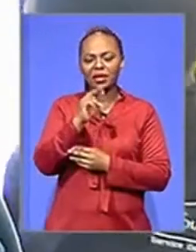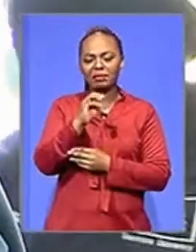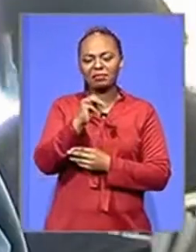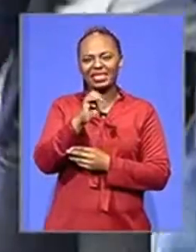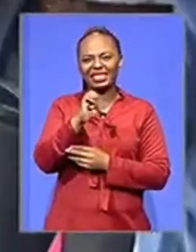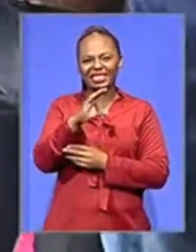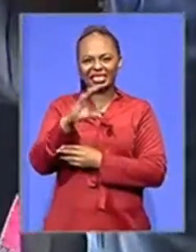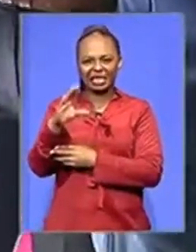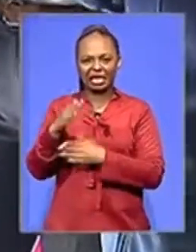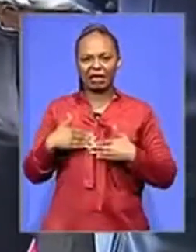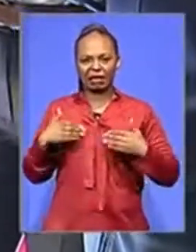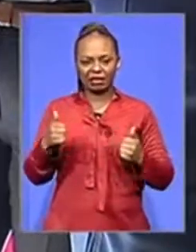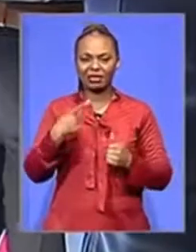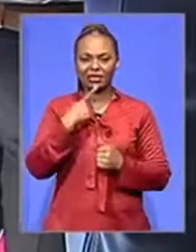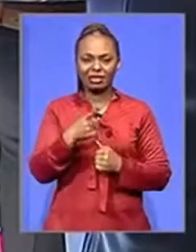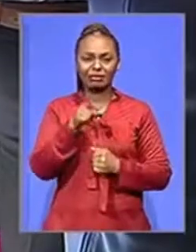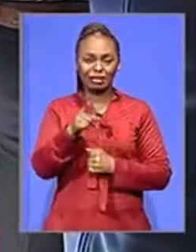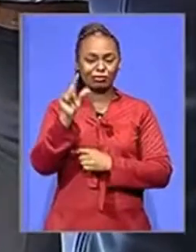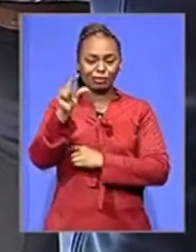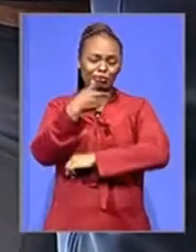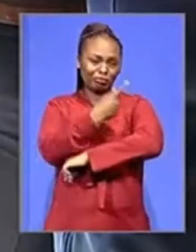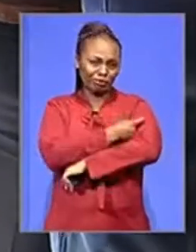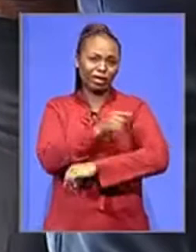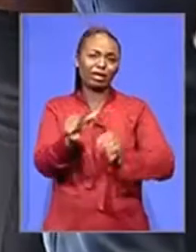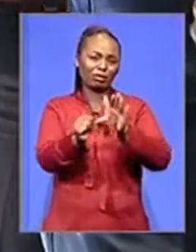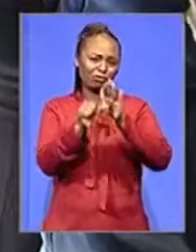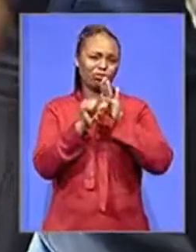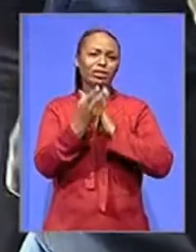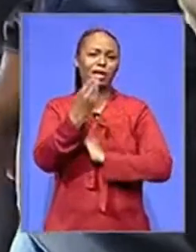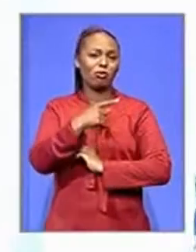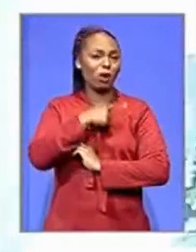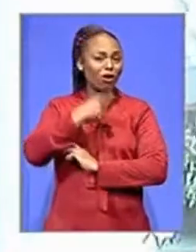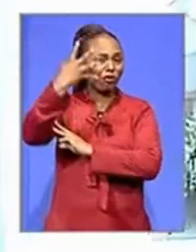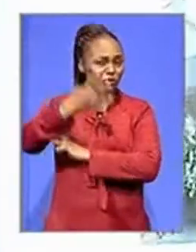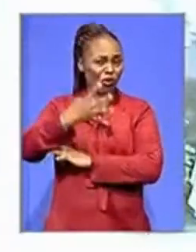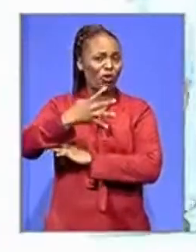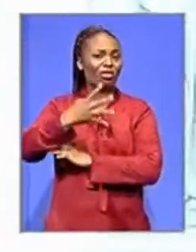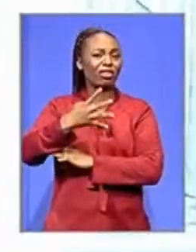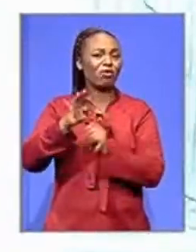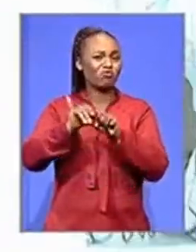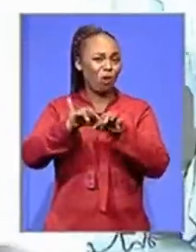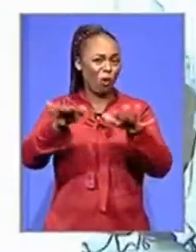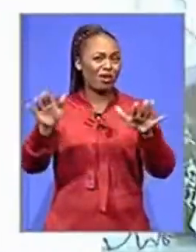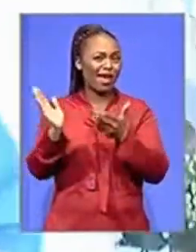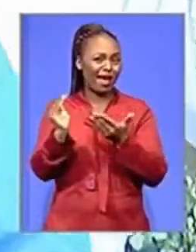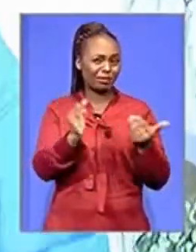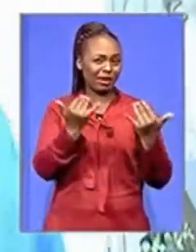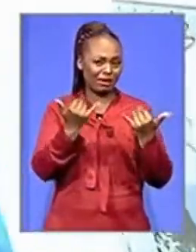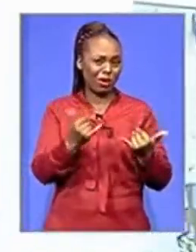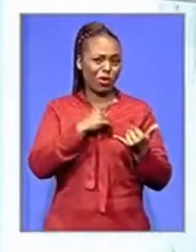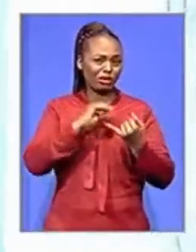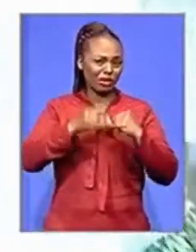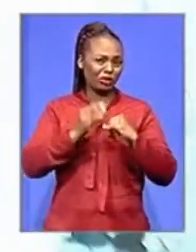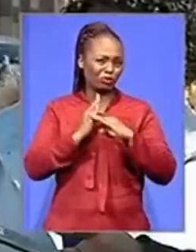O gateletse bohlokwa bja moento pele lepotso la bone la COVID-19 le fihla gape le go šireletša setšhaba kgahlano le mehuta e meswa ya